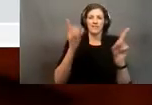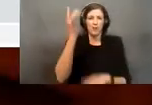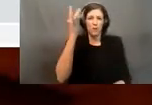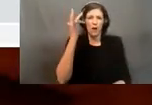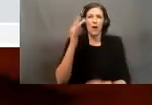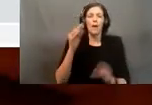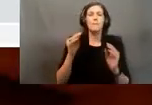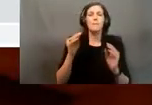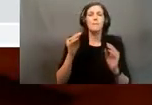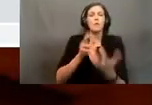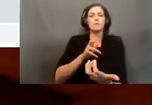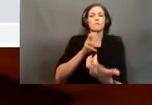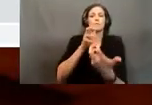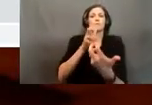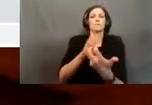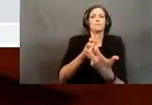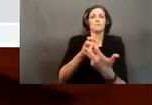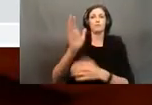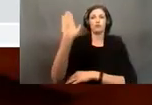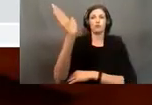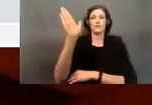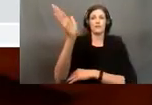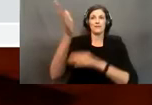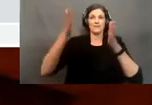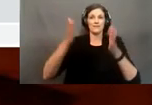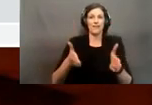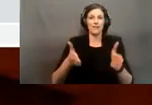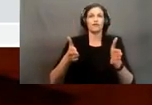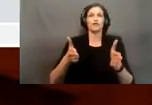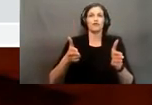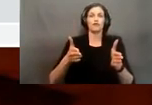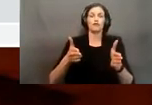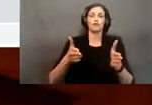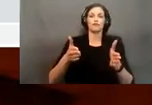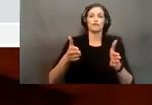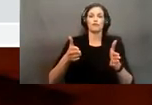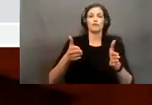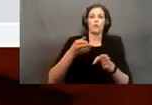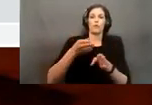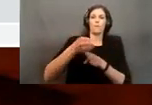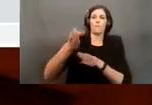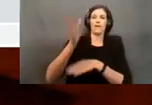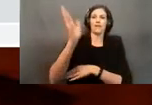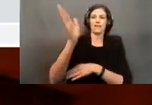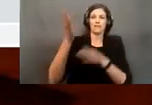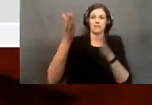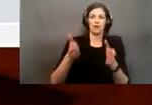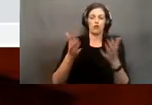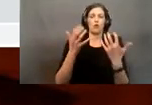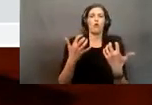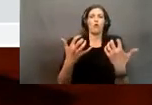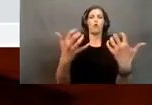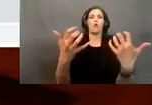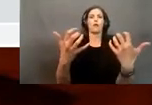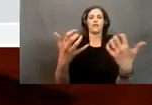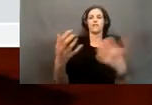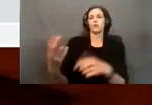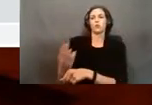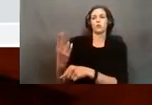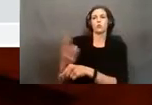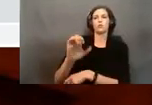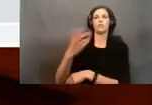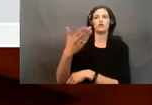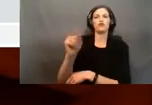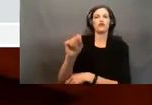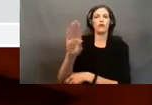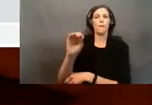catered towards having the presenters be the main speaker and the audience use the chat box as their